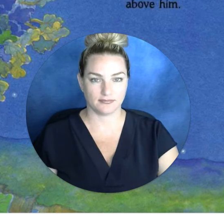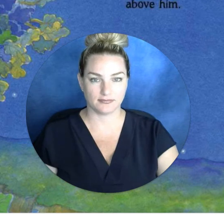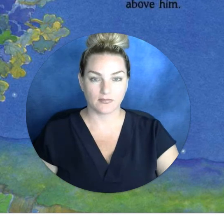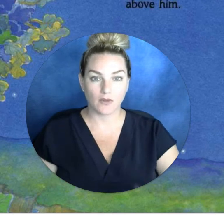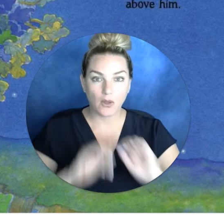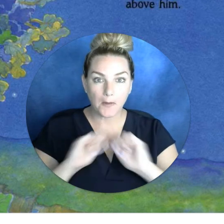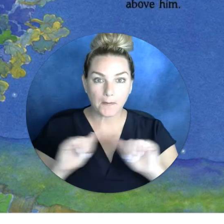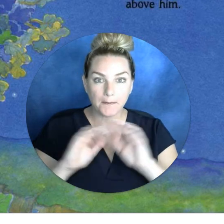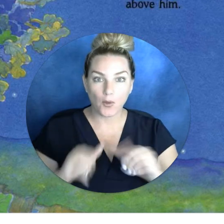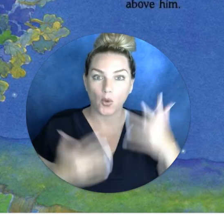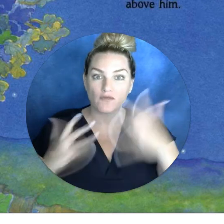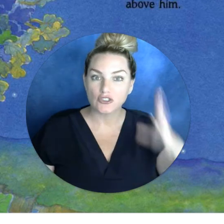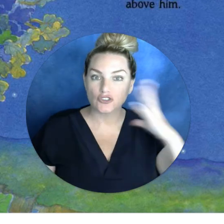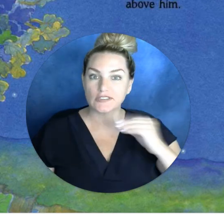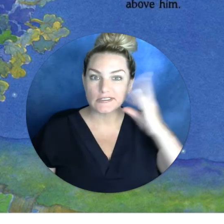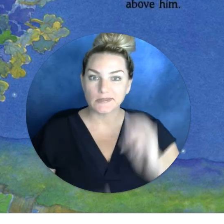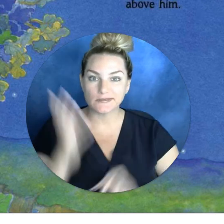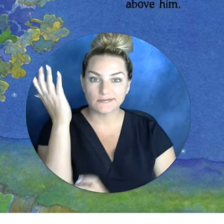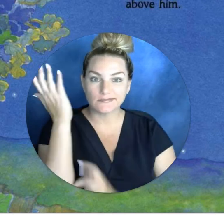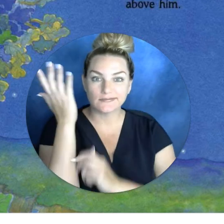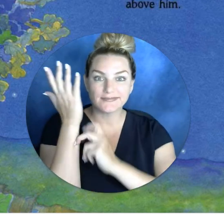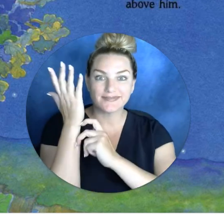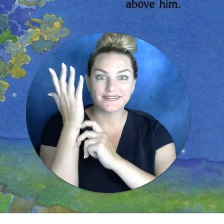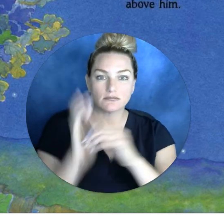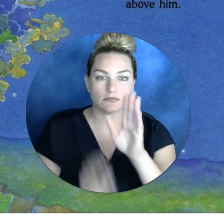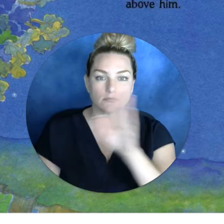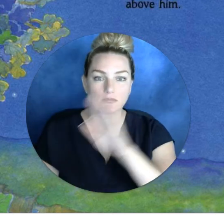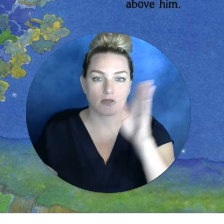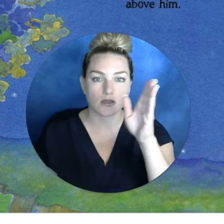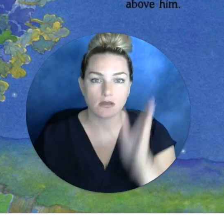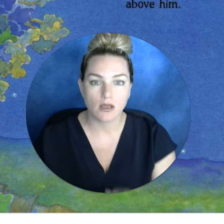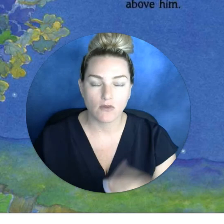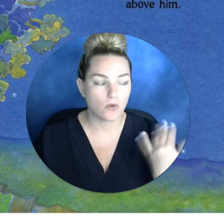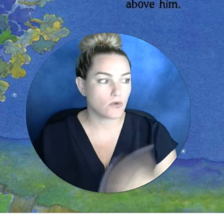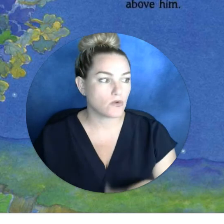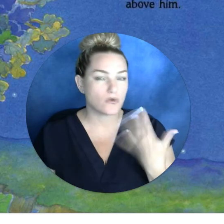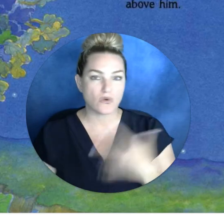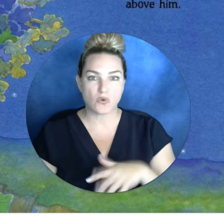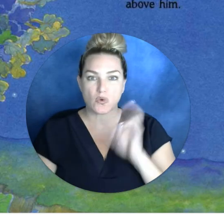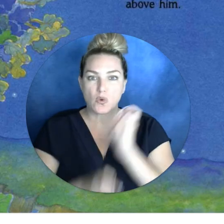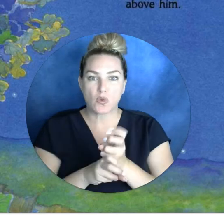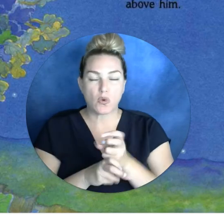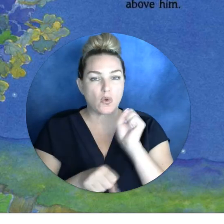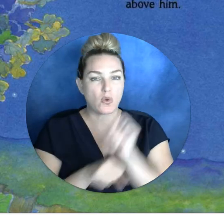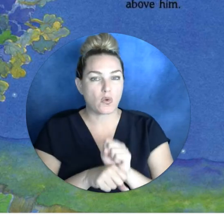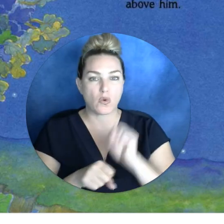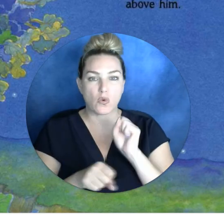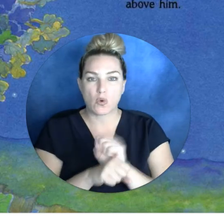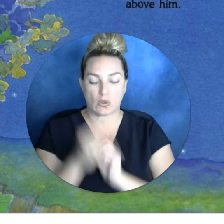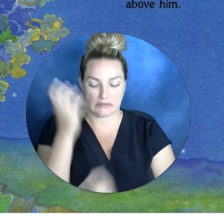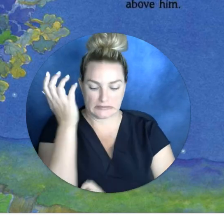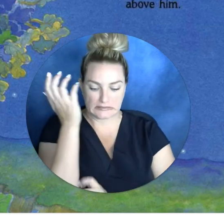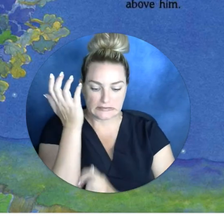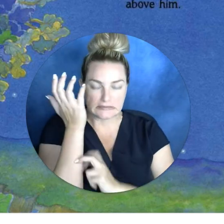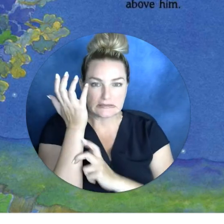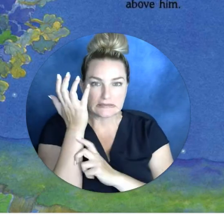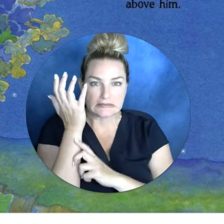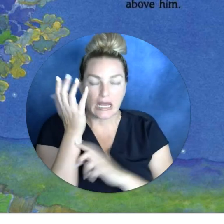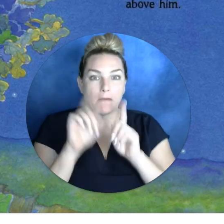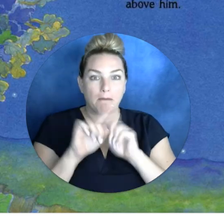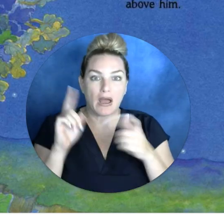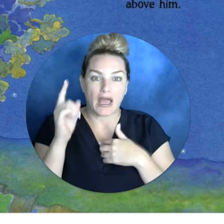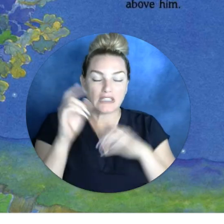Mole had never climbed a tree before. It was hard work, and he was scared to be so far from the ground. But